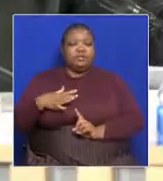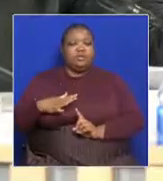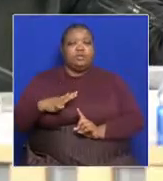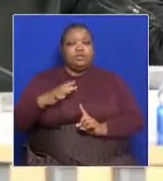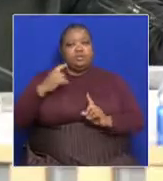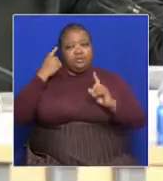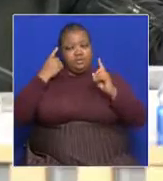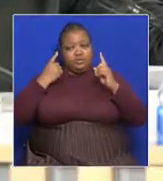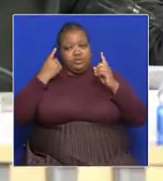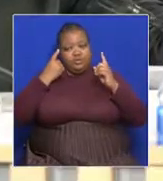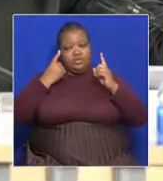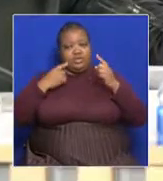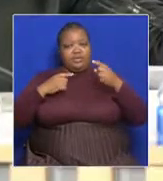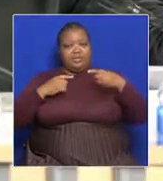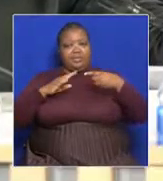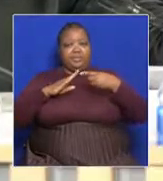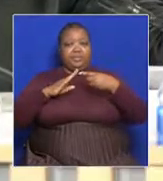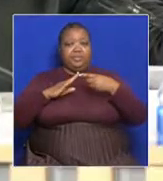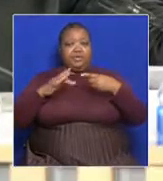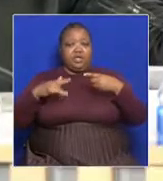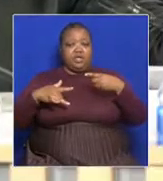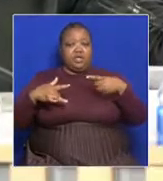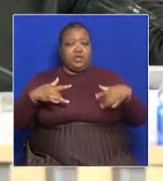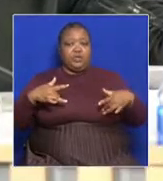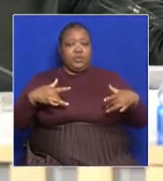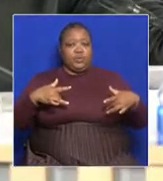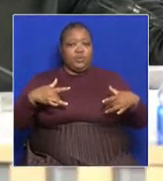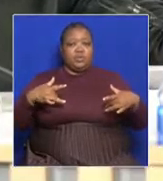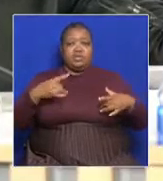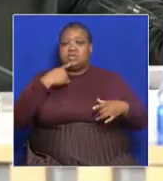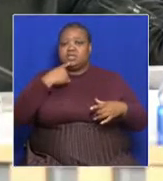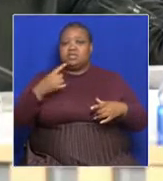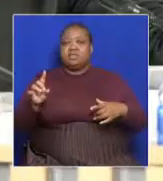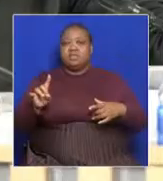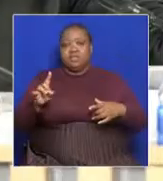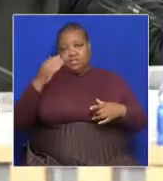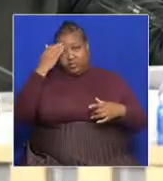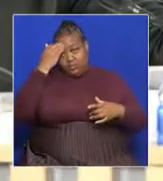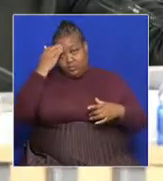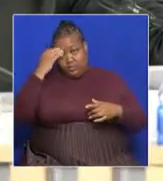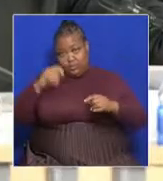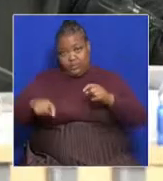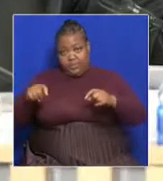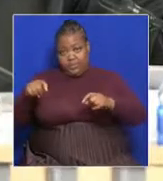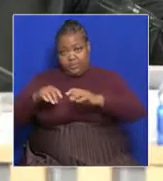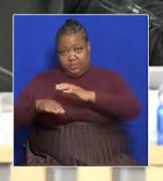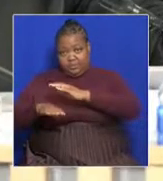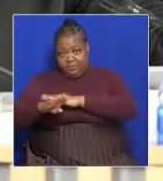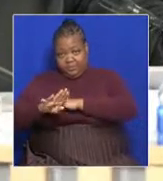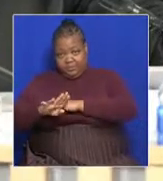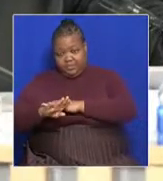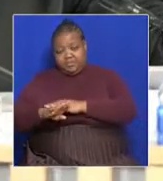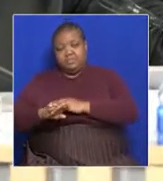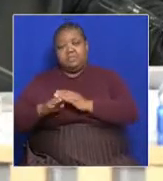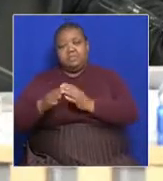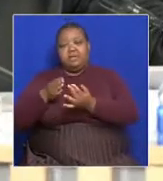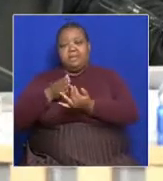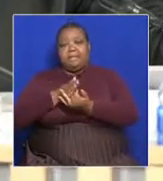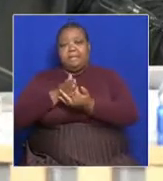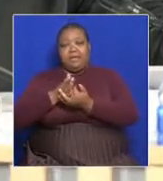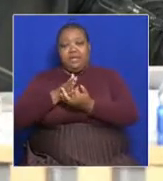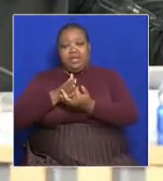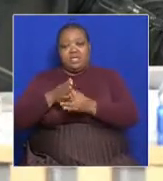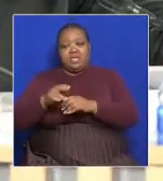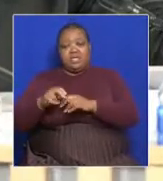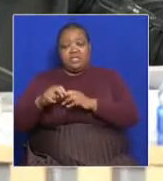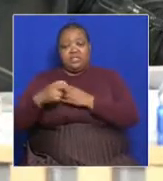So my concern, as I said, was how did you know that there were people who were going to break into Port Shepstone to steal the drugs? Now,